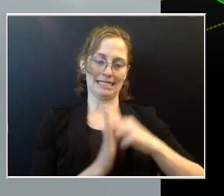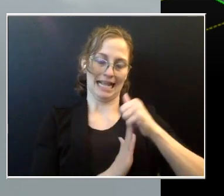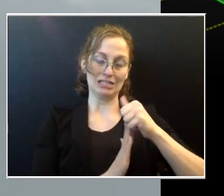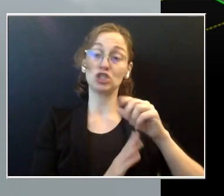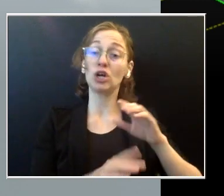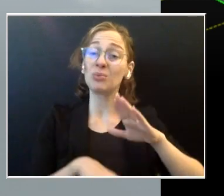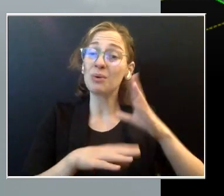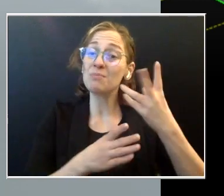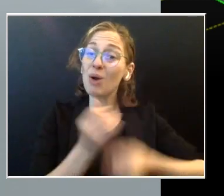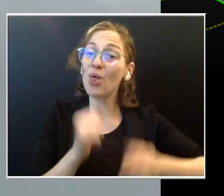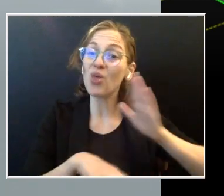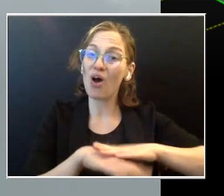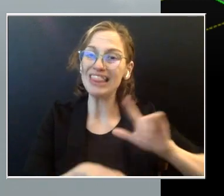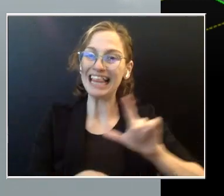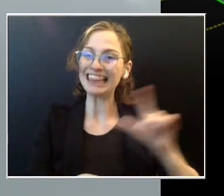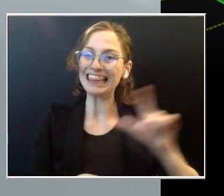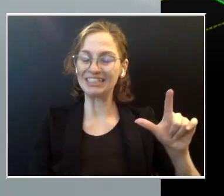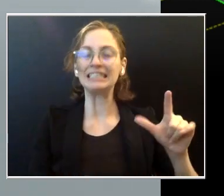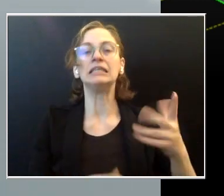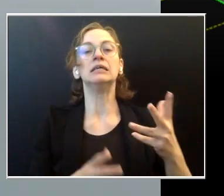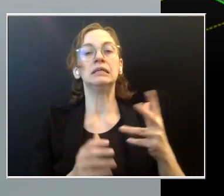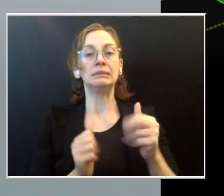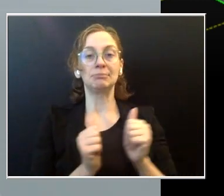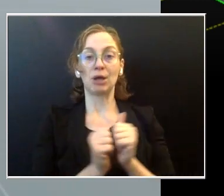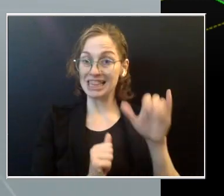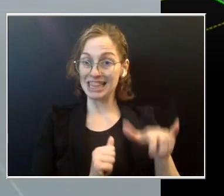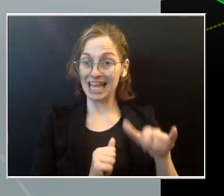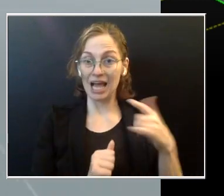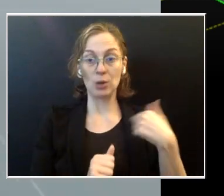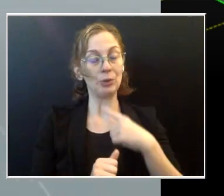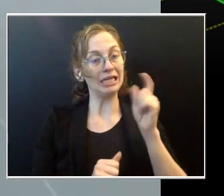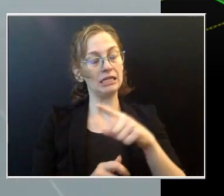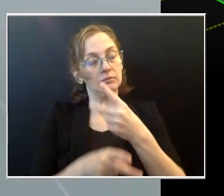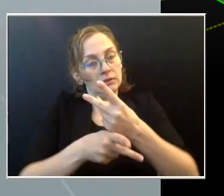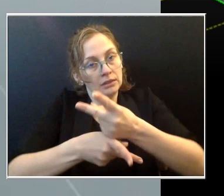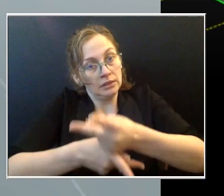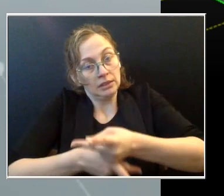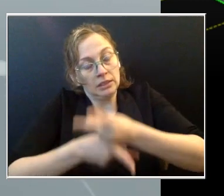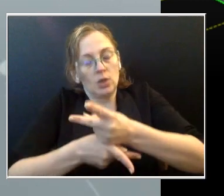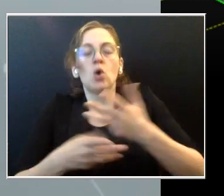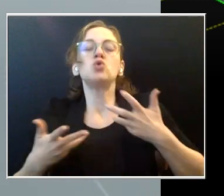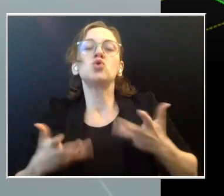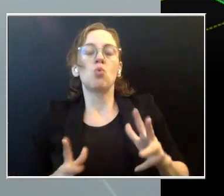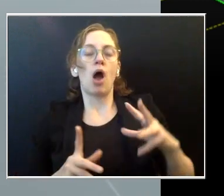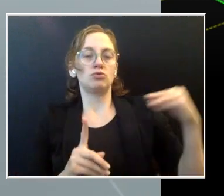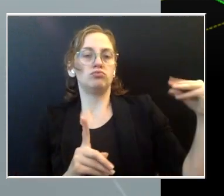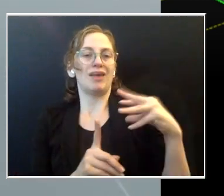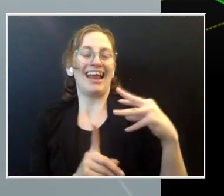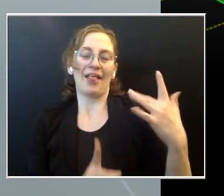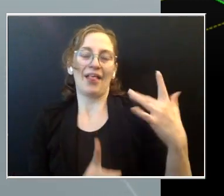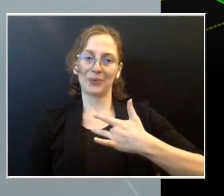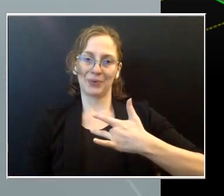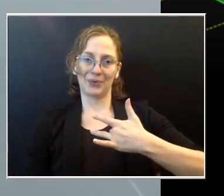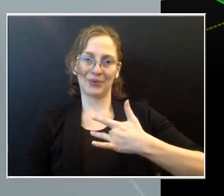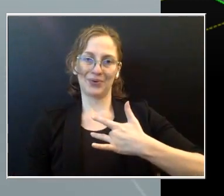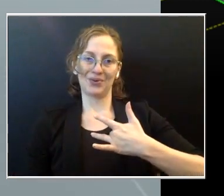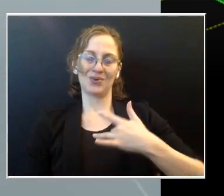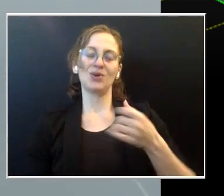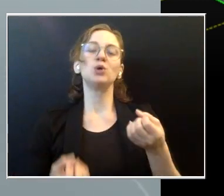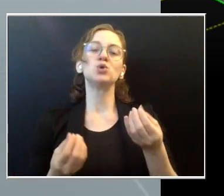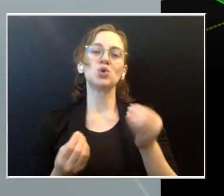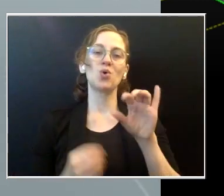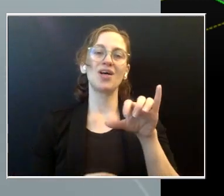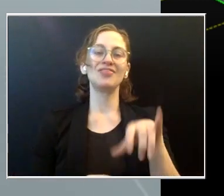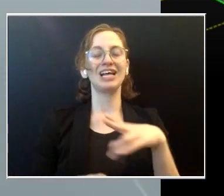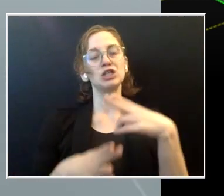heart to avoid long-term cardiovascular side effects. So this is an image of something we call intensity modulated radiation therapy,